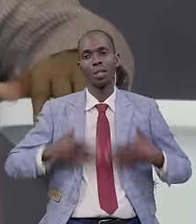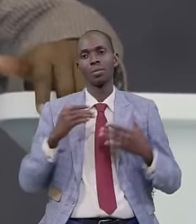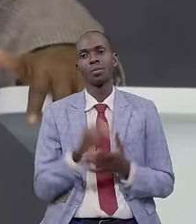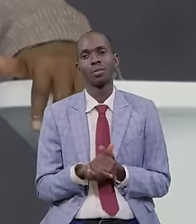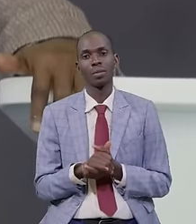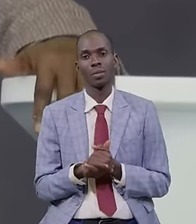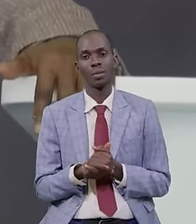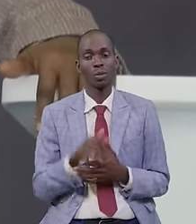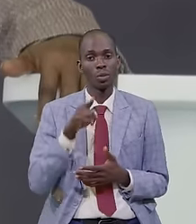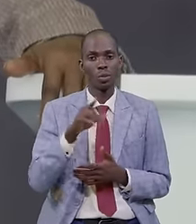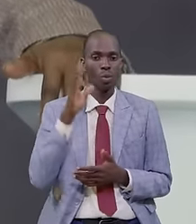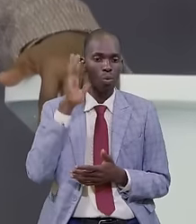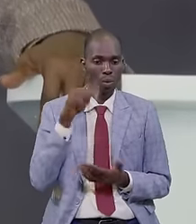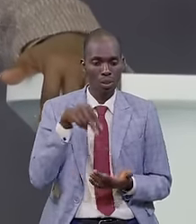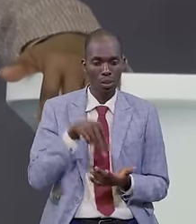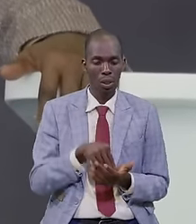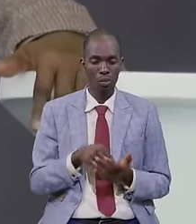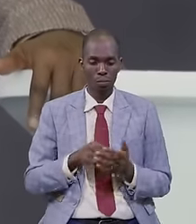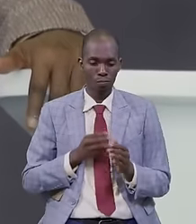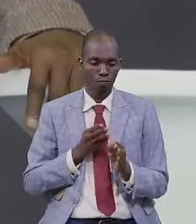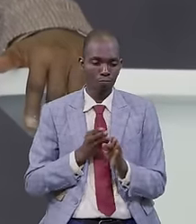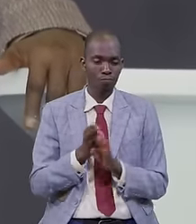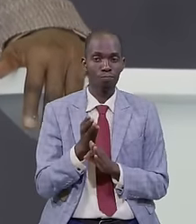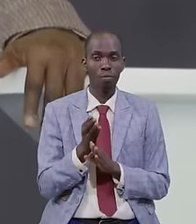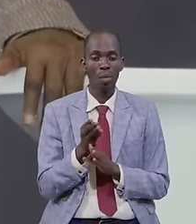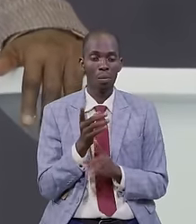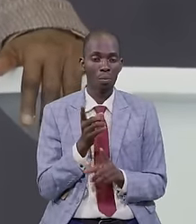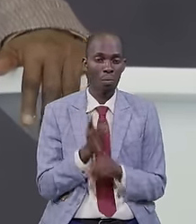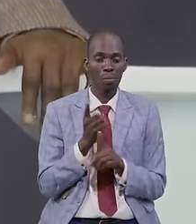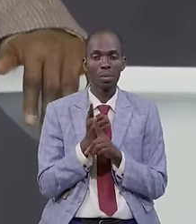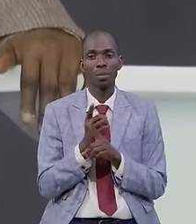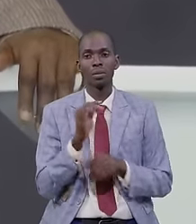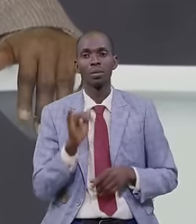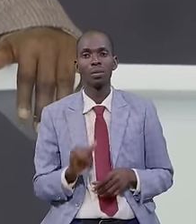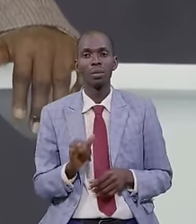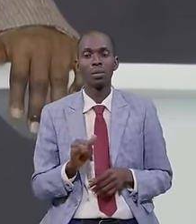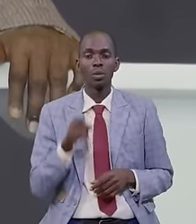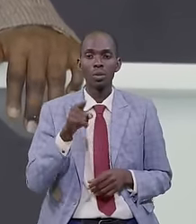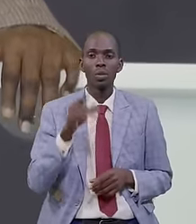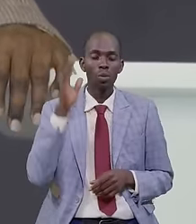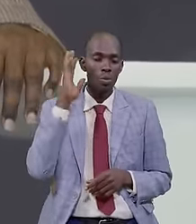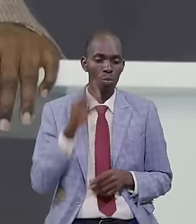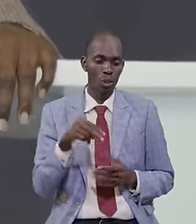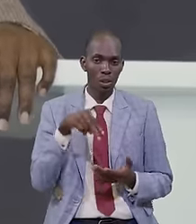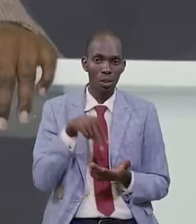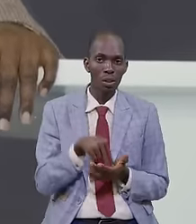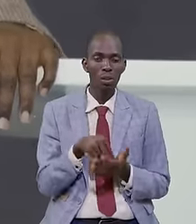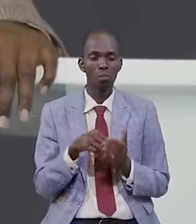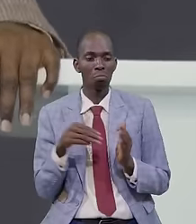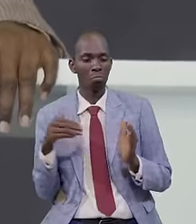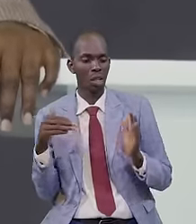will stand straight, stand right. You will stand